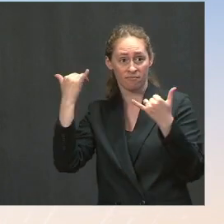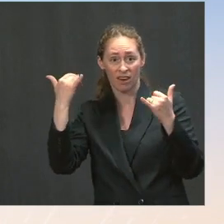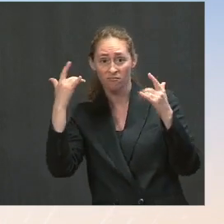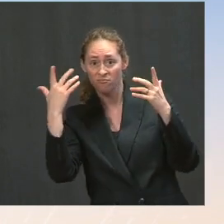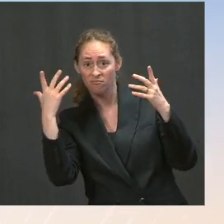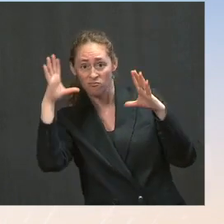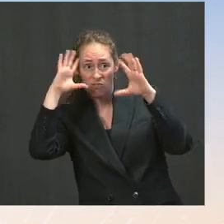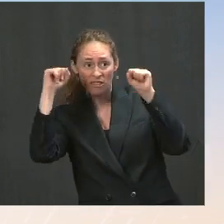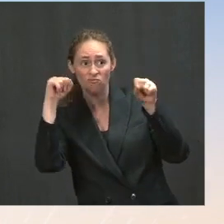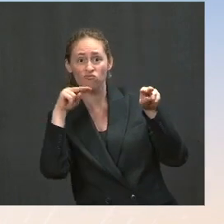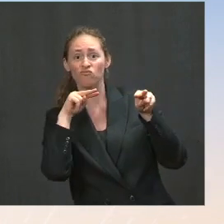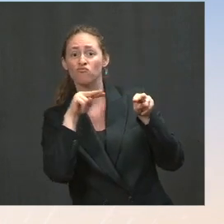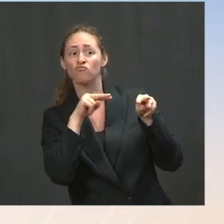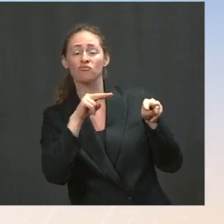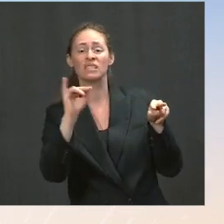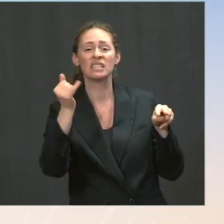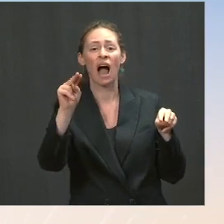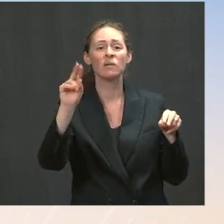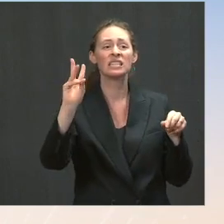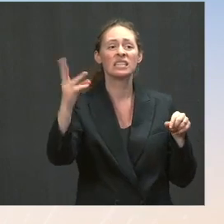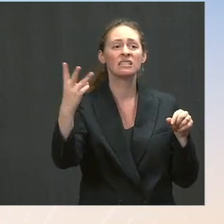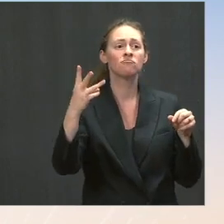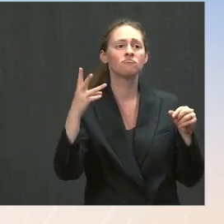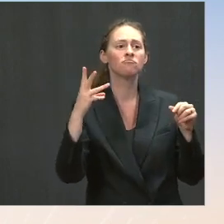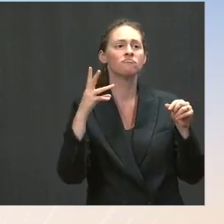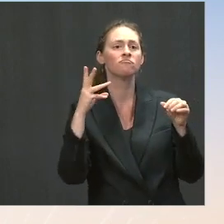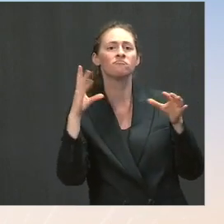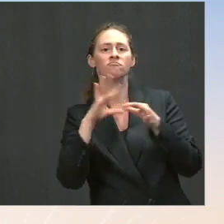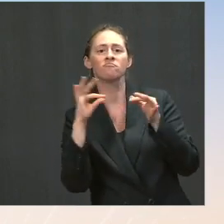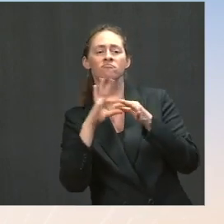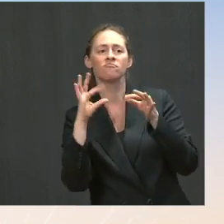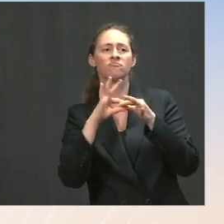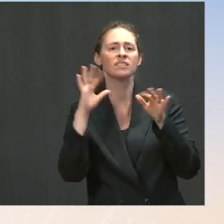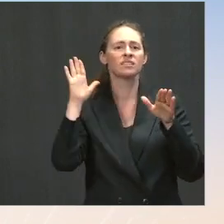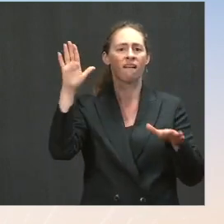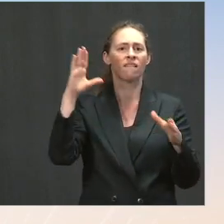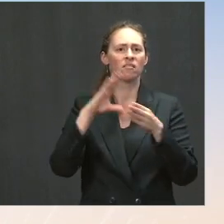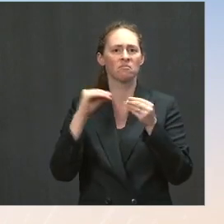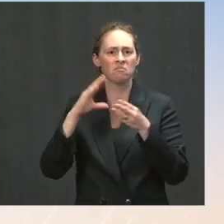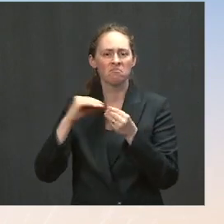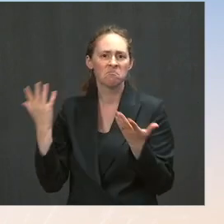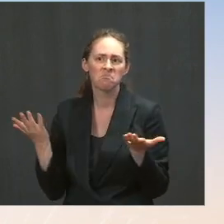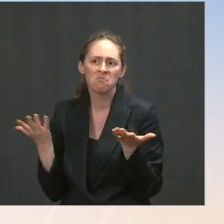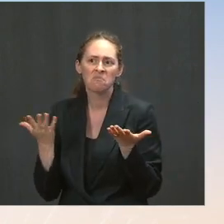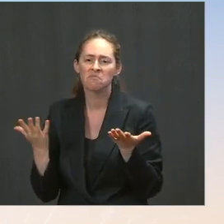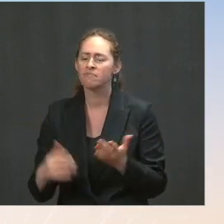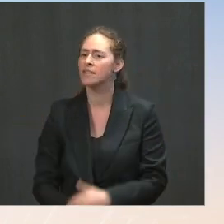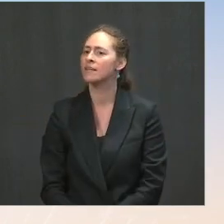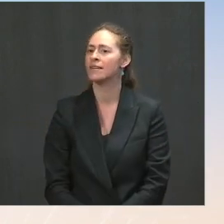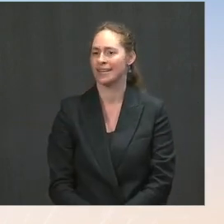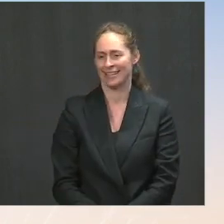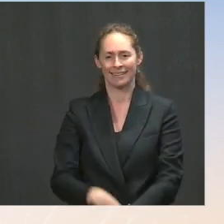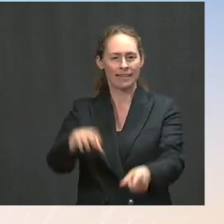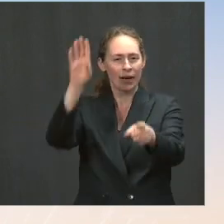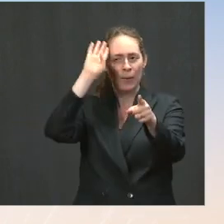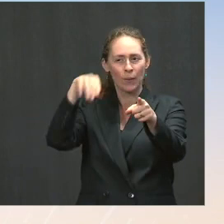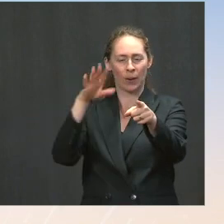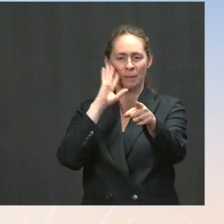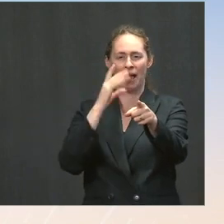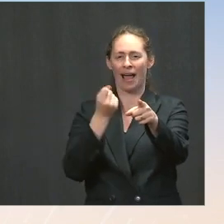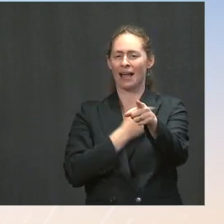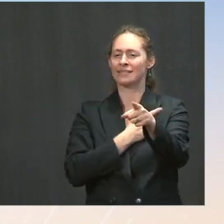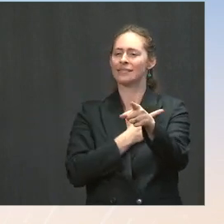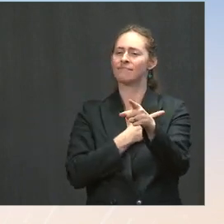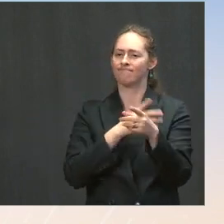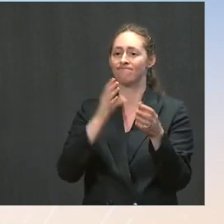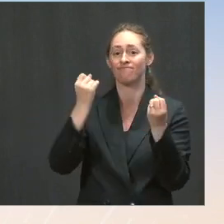enforcement officers today? Well, first I would say, I know you didn't ask me this question, but I know a number of us have watched the testimony this morning, which has